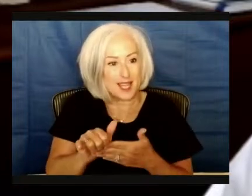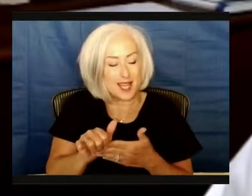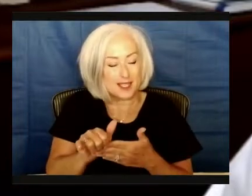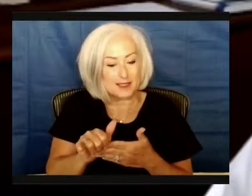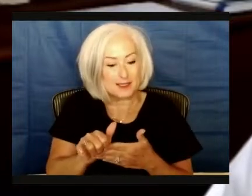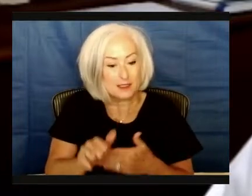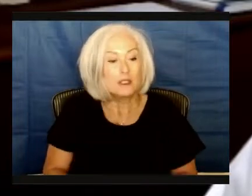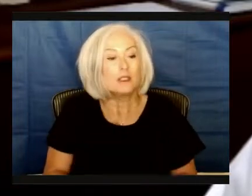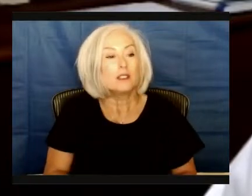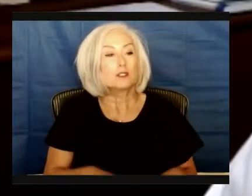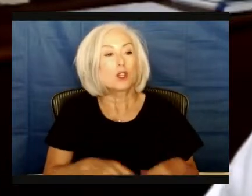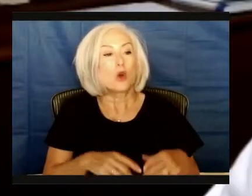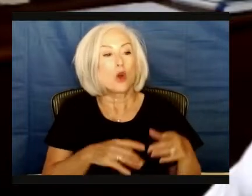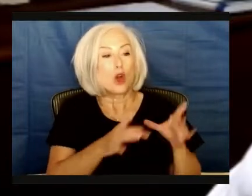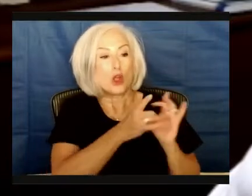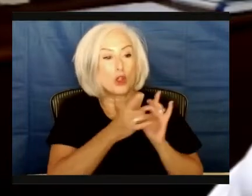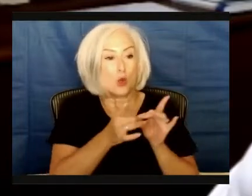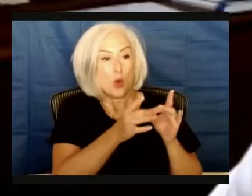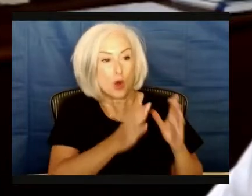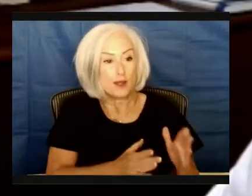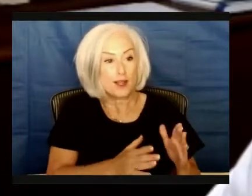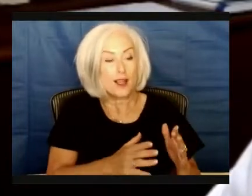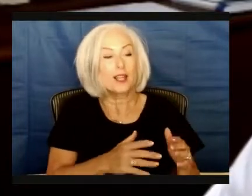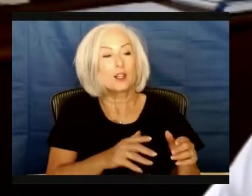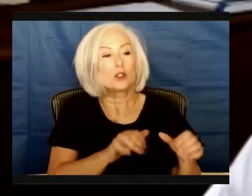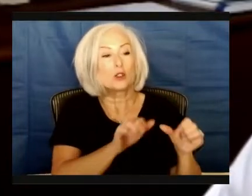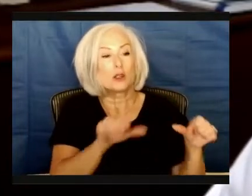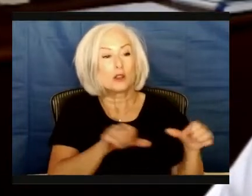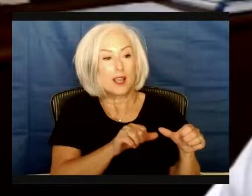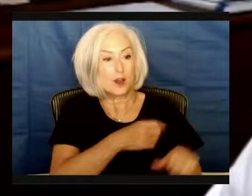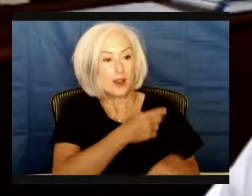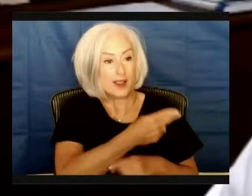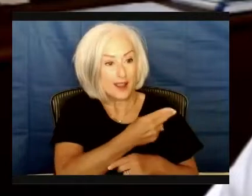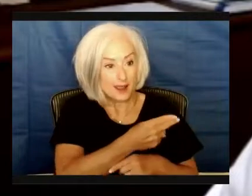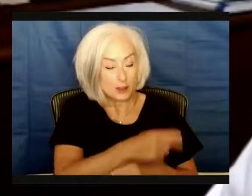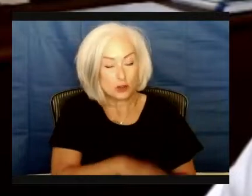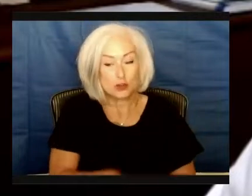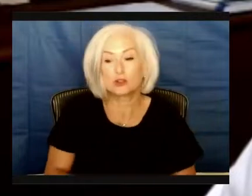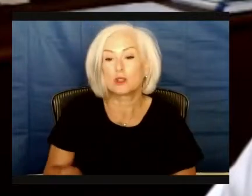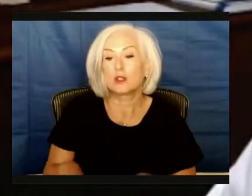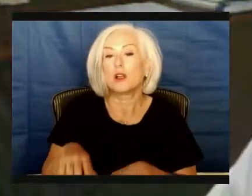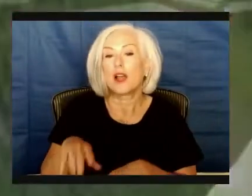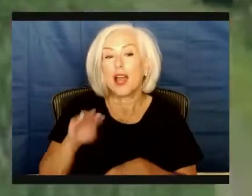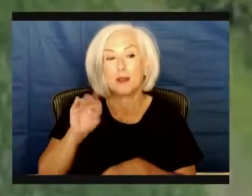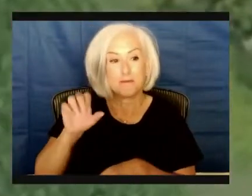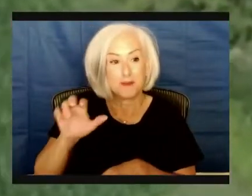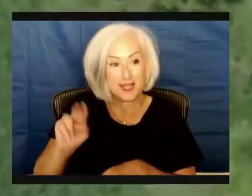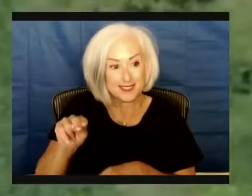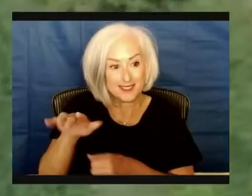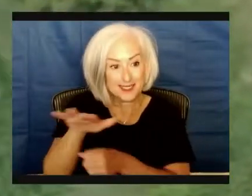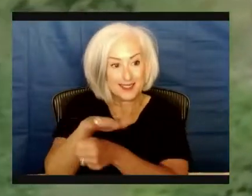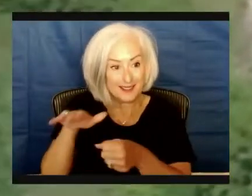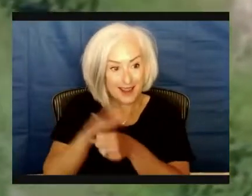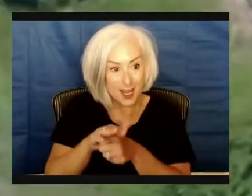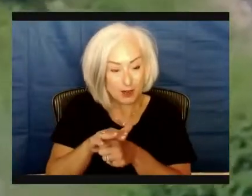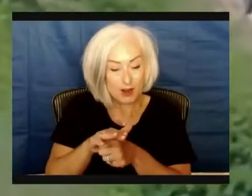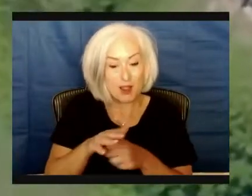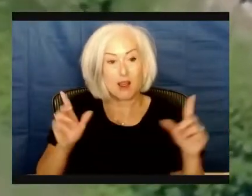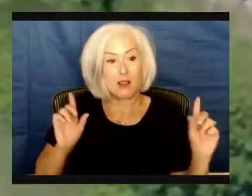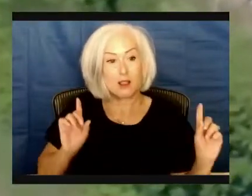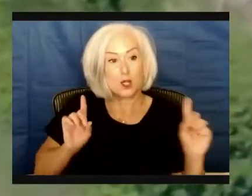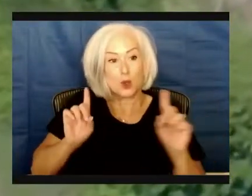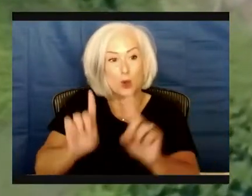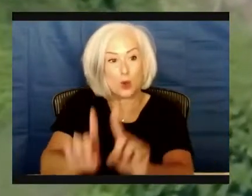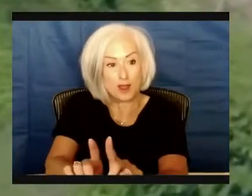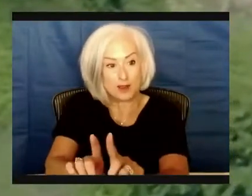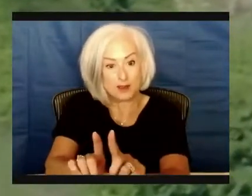then Region B, which is where Menden is located, deployed to the scene, and then we're managing resources on site for the